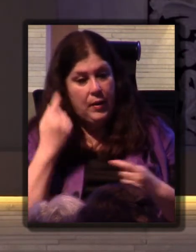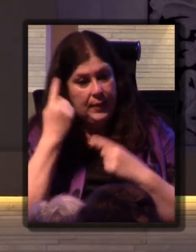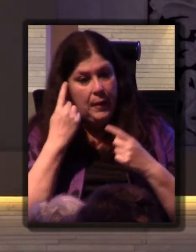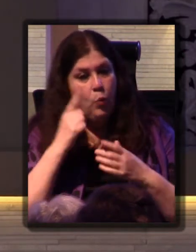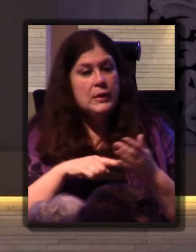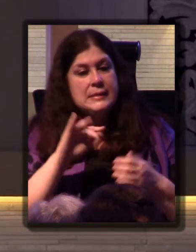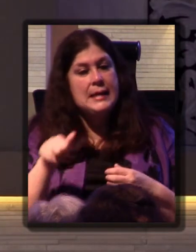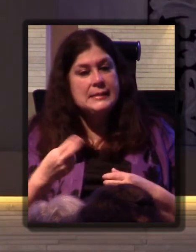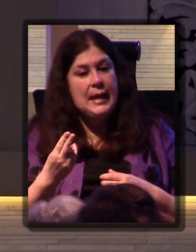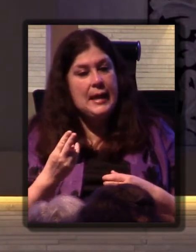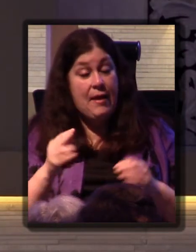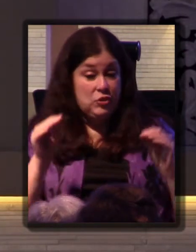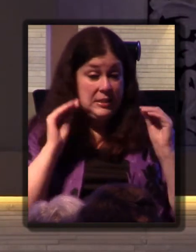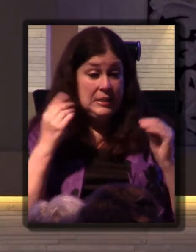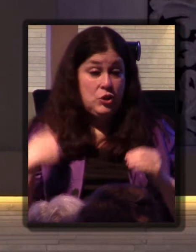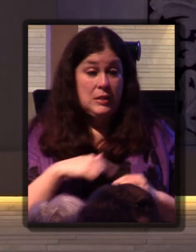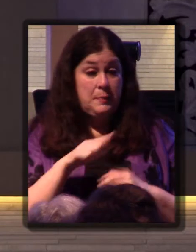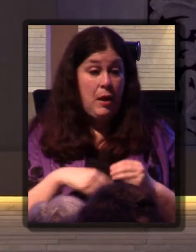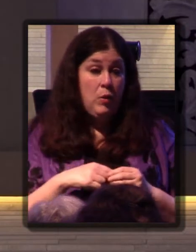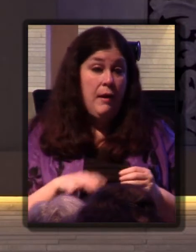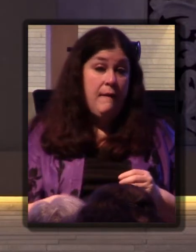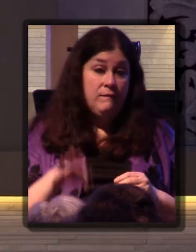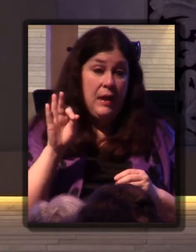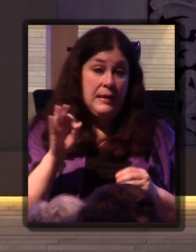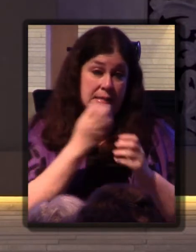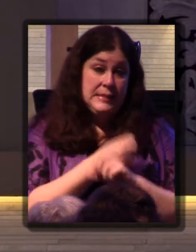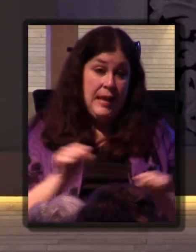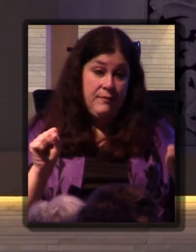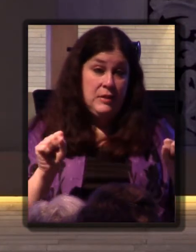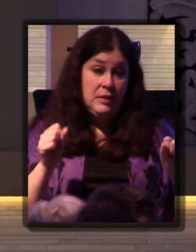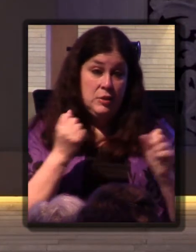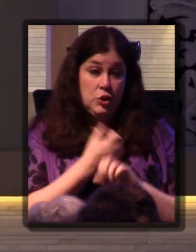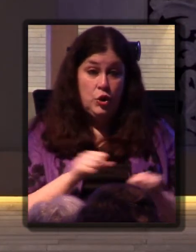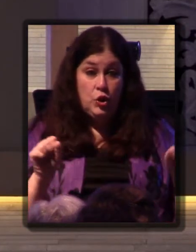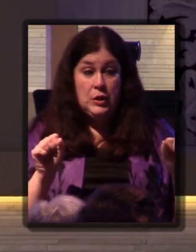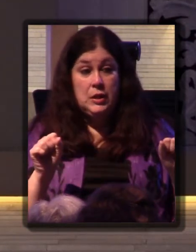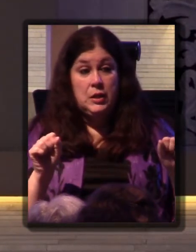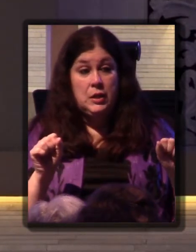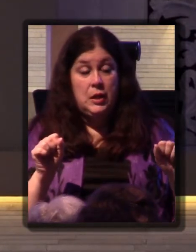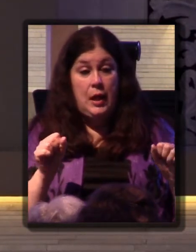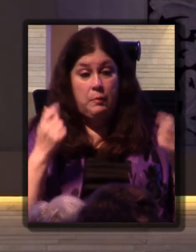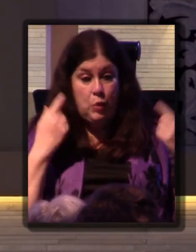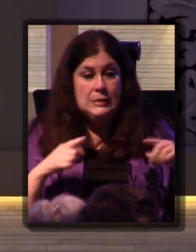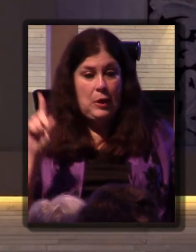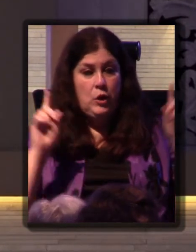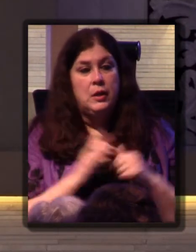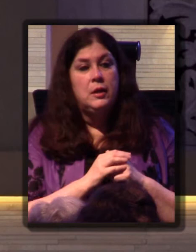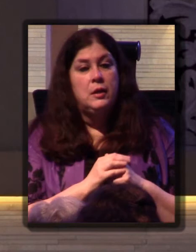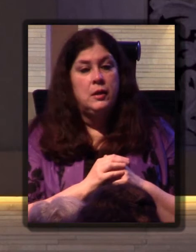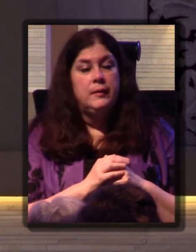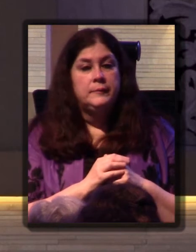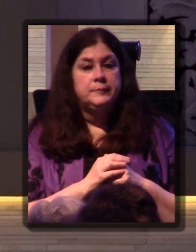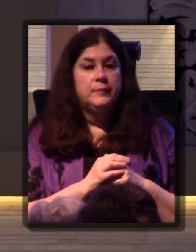I want us to be thinking about, what does Isaiah have to teach us about finding safety, security, and